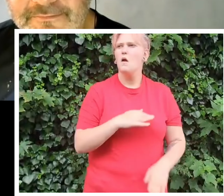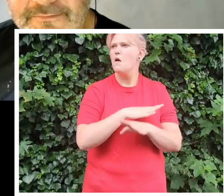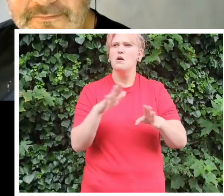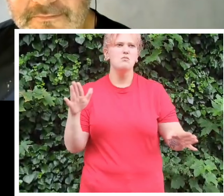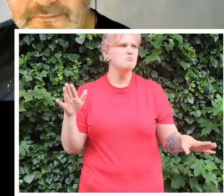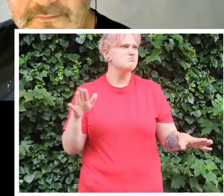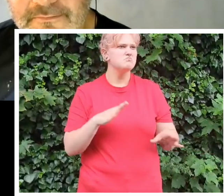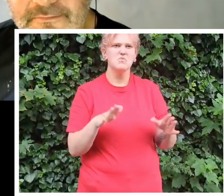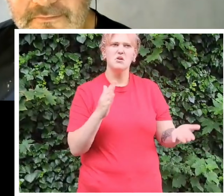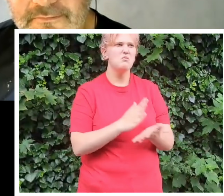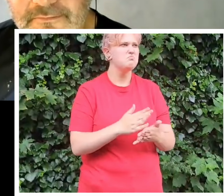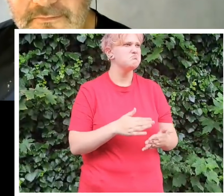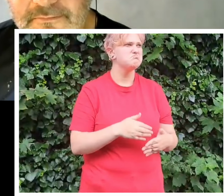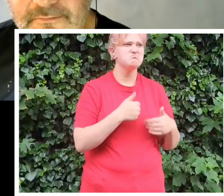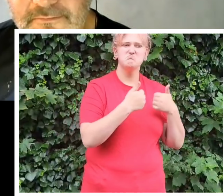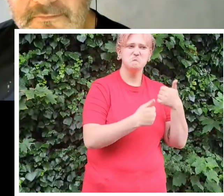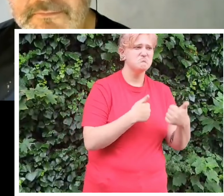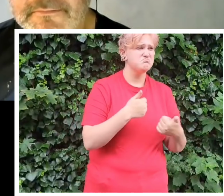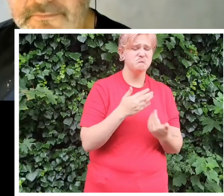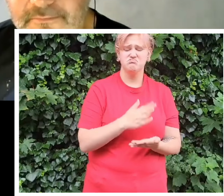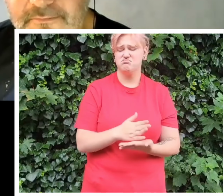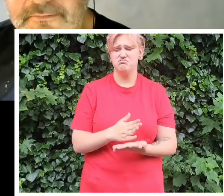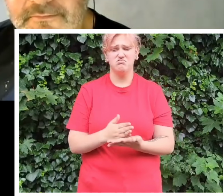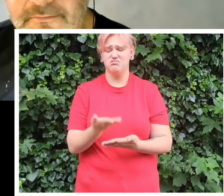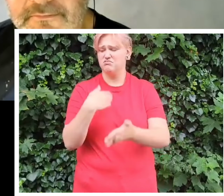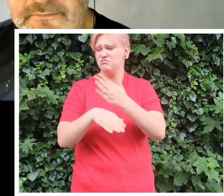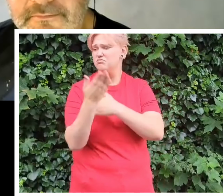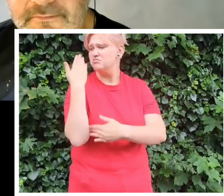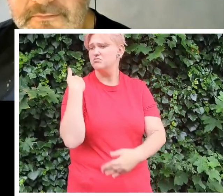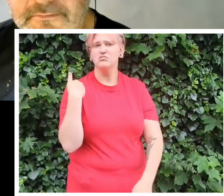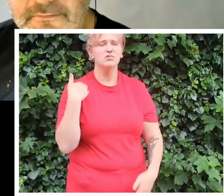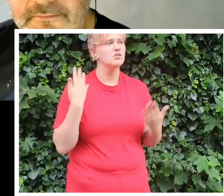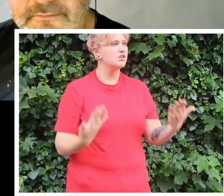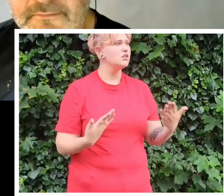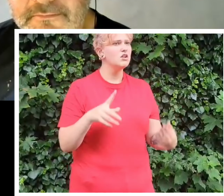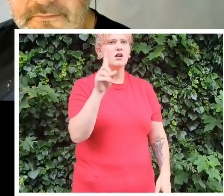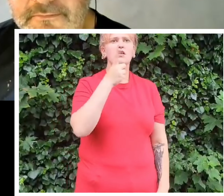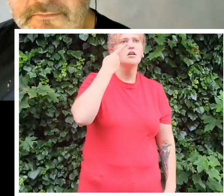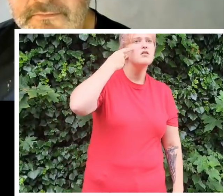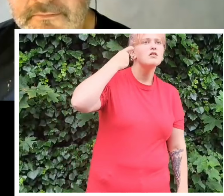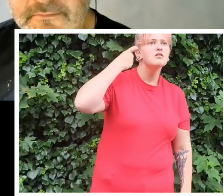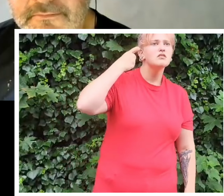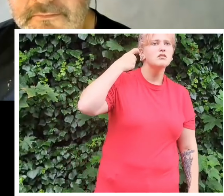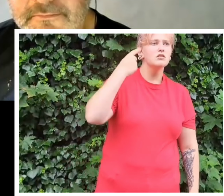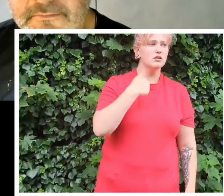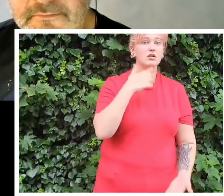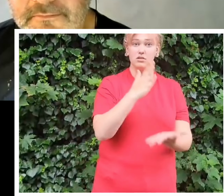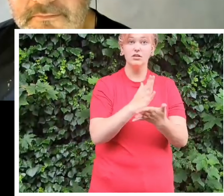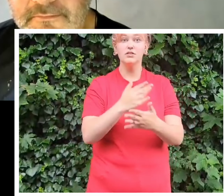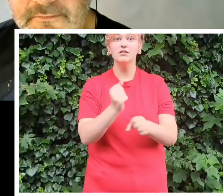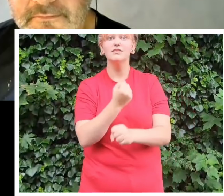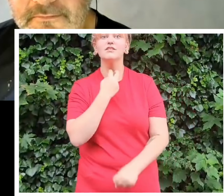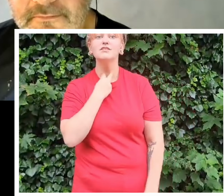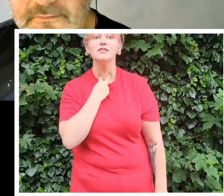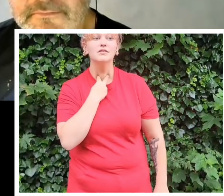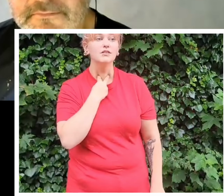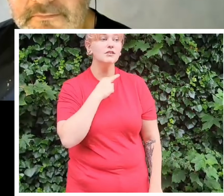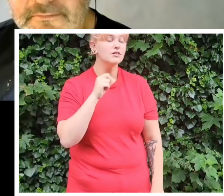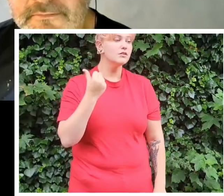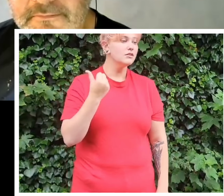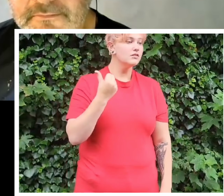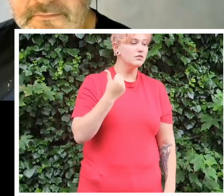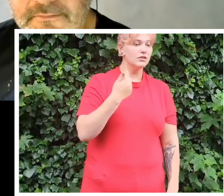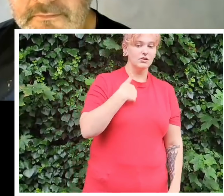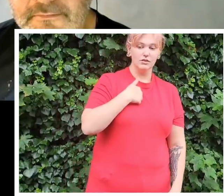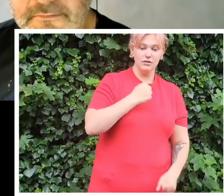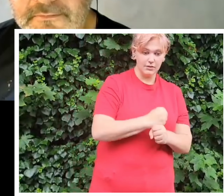hasn't really done me any favors, to be fair, in the past. And now what I'm finding is that I do have a voice,